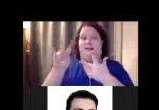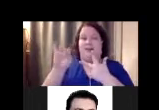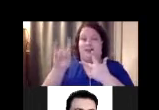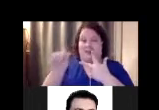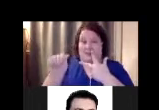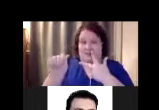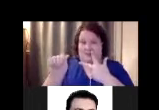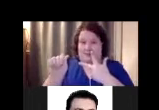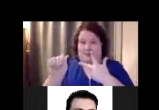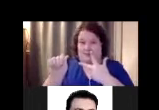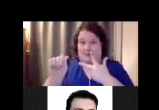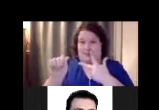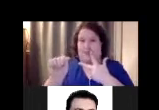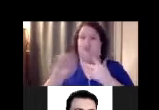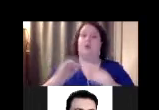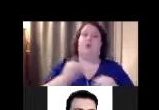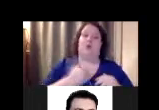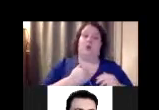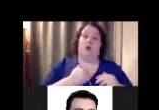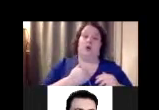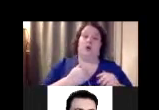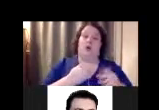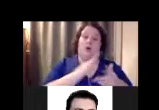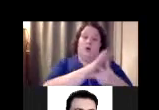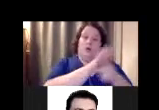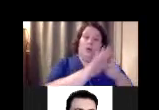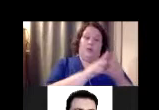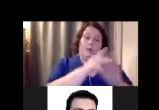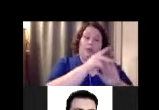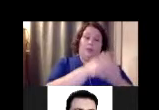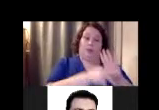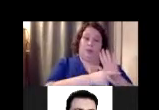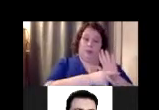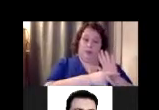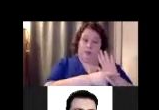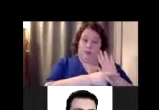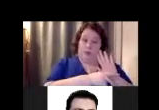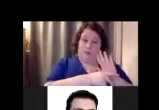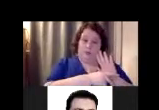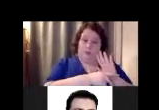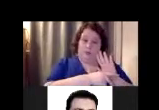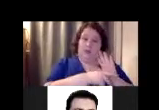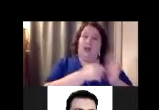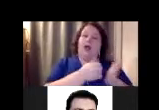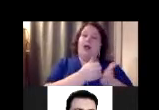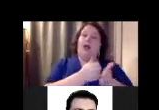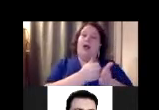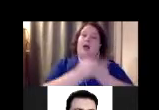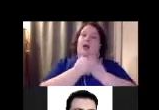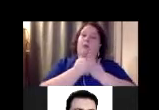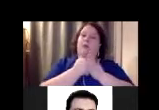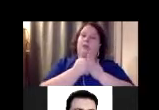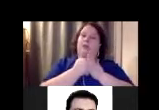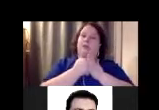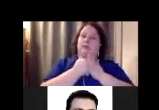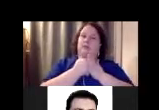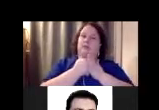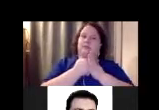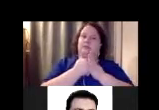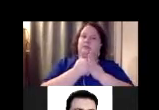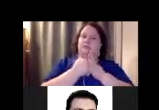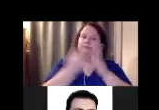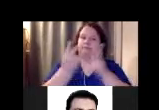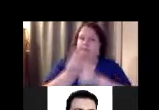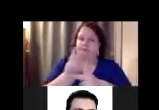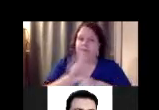to implement it, that we can look at an immediate priority. And then from a long-term priority is really the continued development of those best opportunities